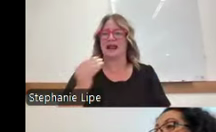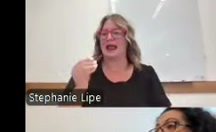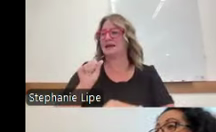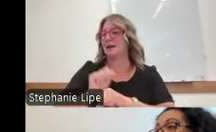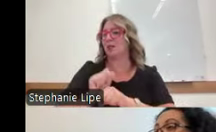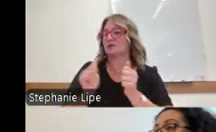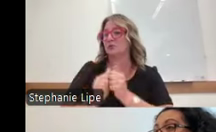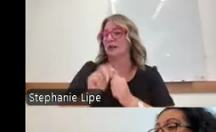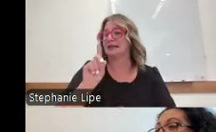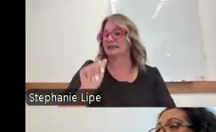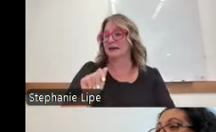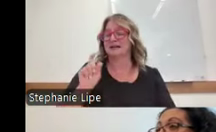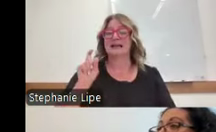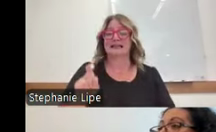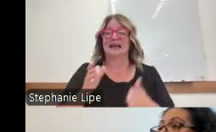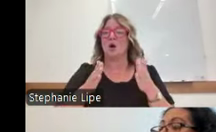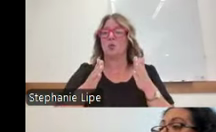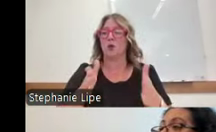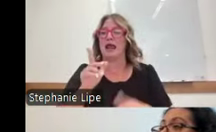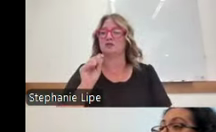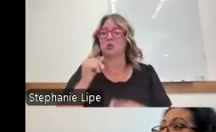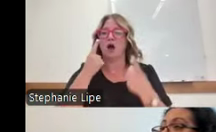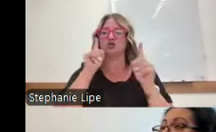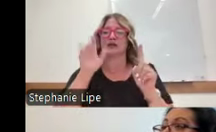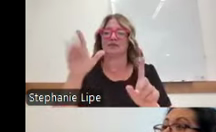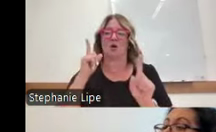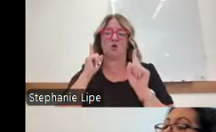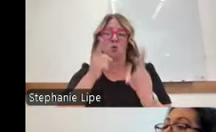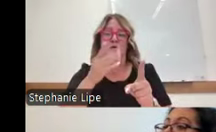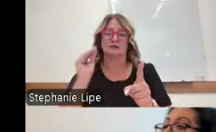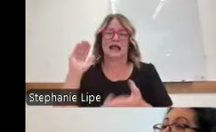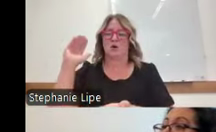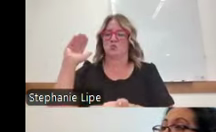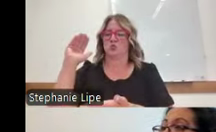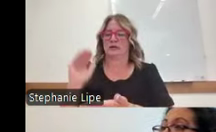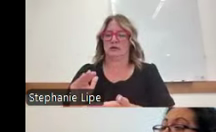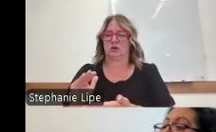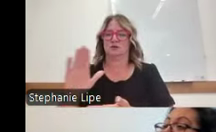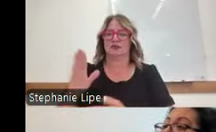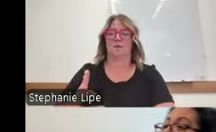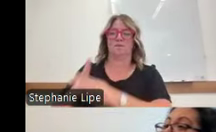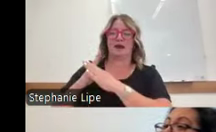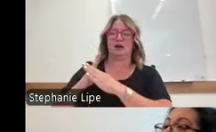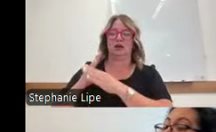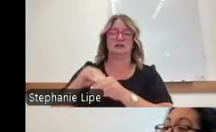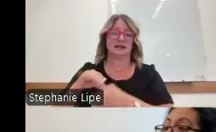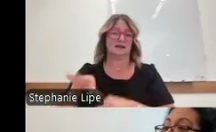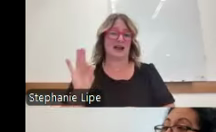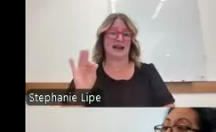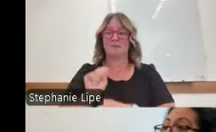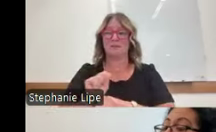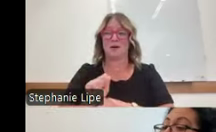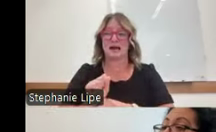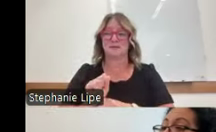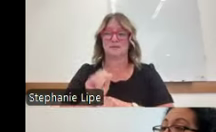thrive for skill-based employment, and the individual who has disabilities can then achieve their goals and reduce the